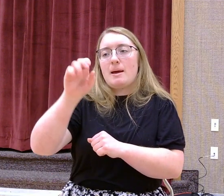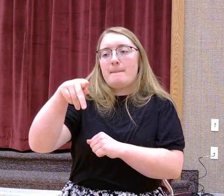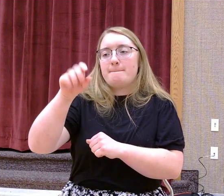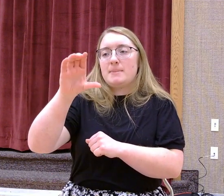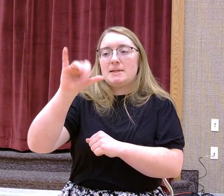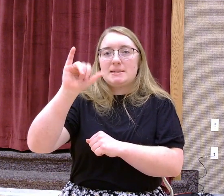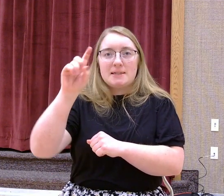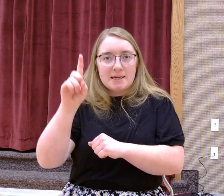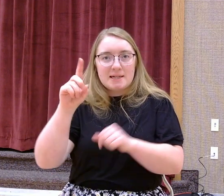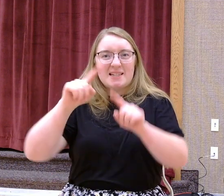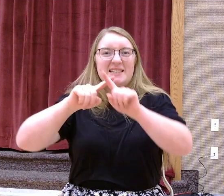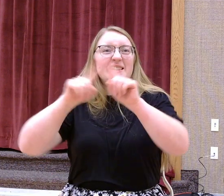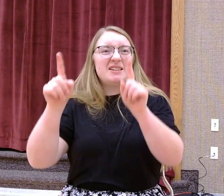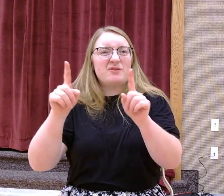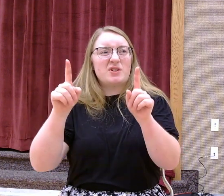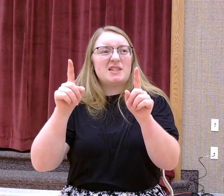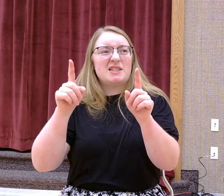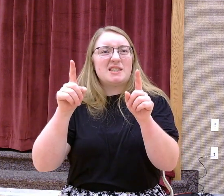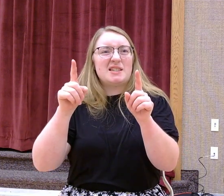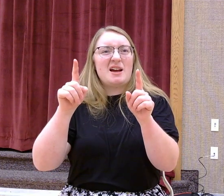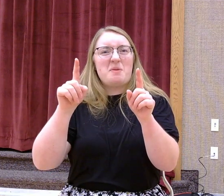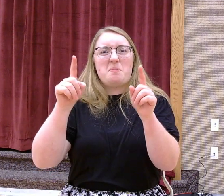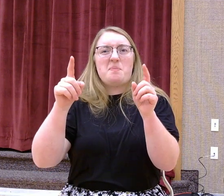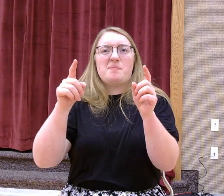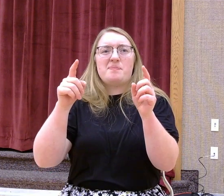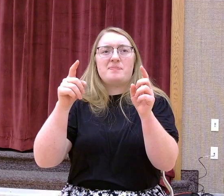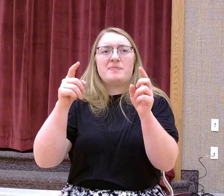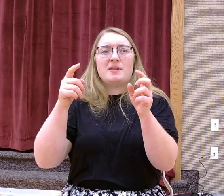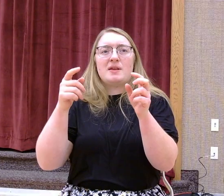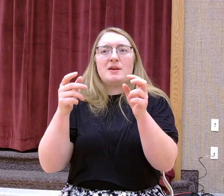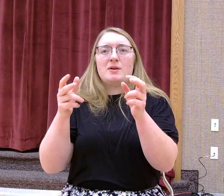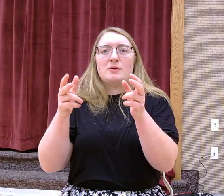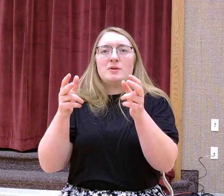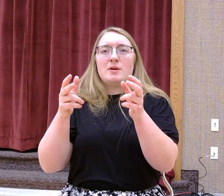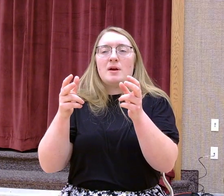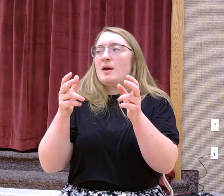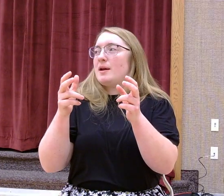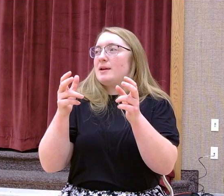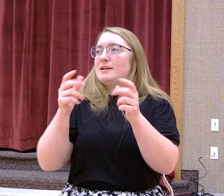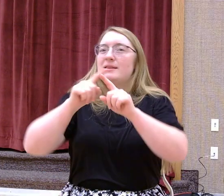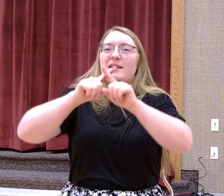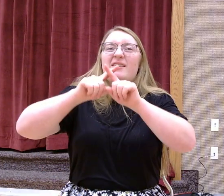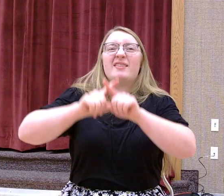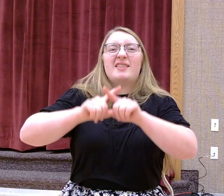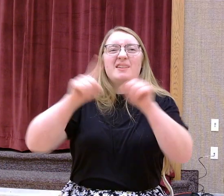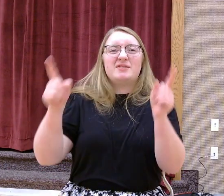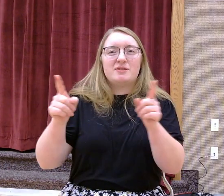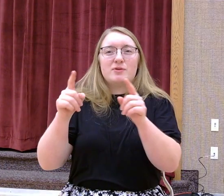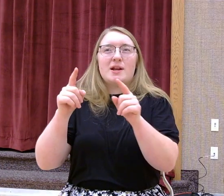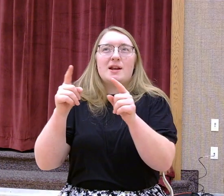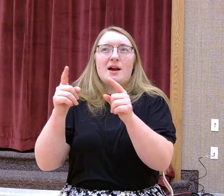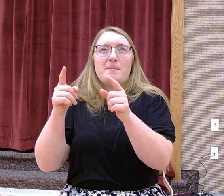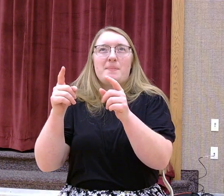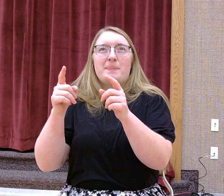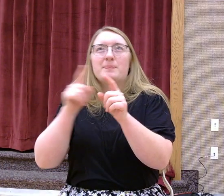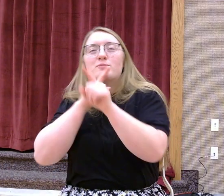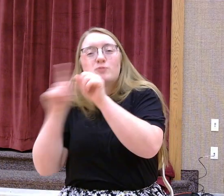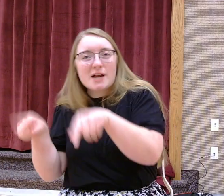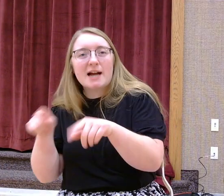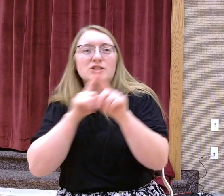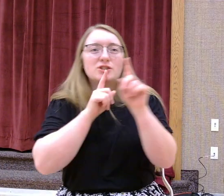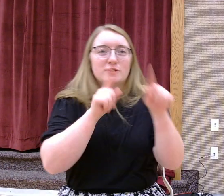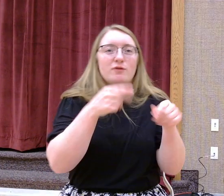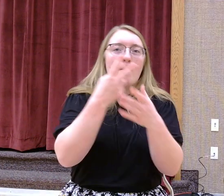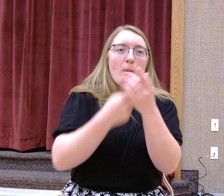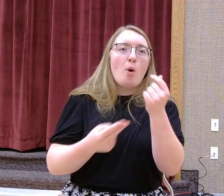slamming all. Sometimes we give people Benadryl, they don't react. I give them Pepsid, that allergic reaction goes away. So that's